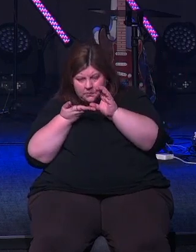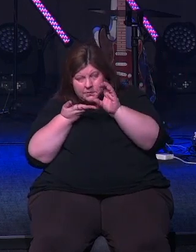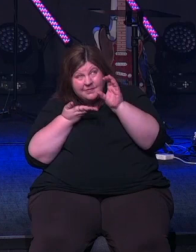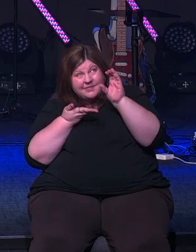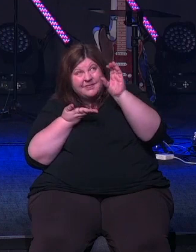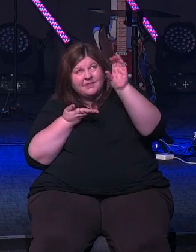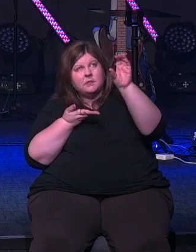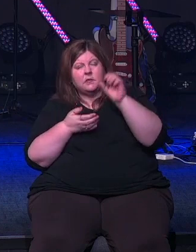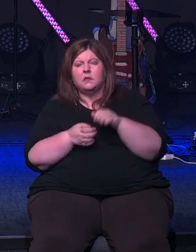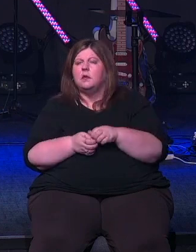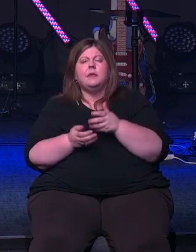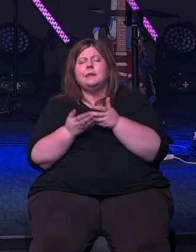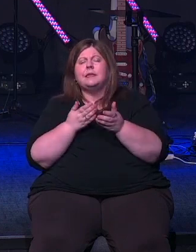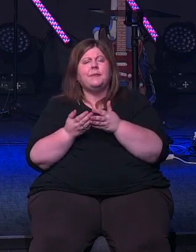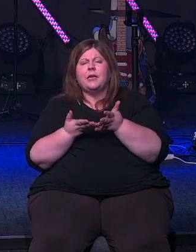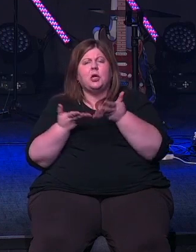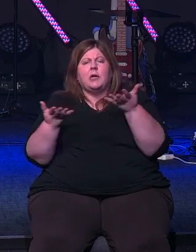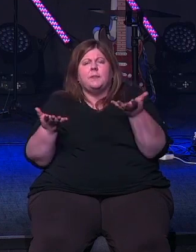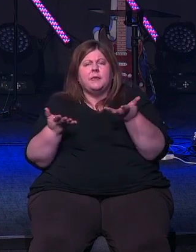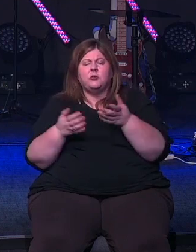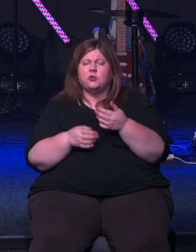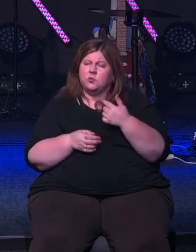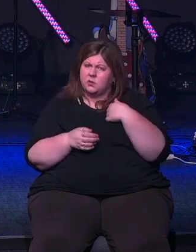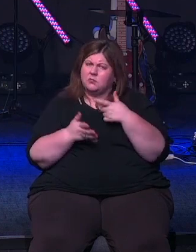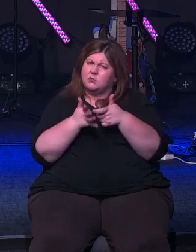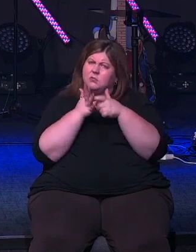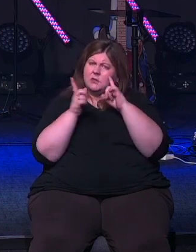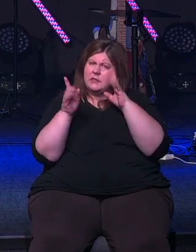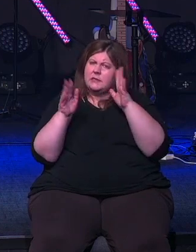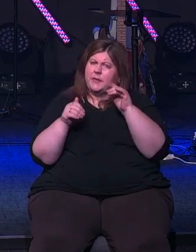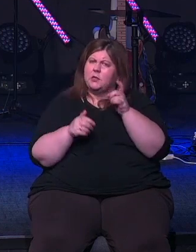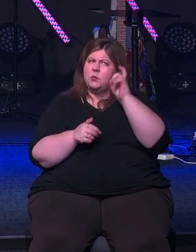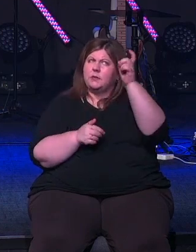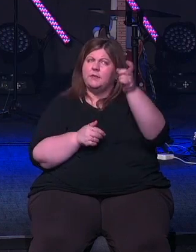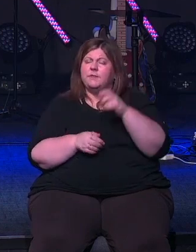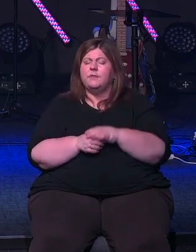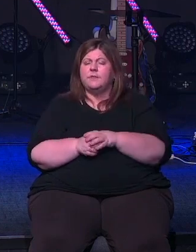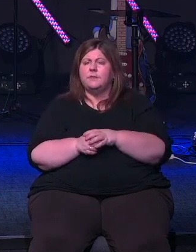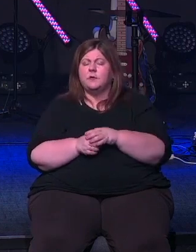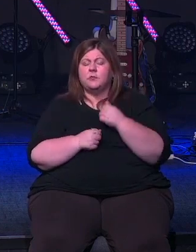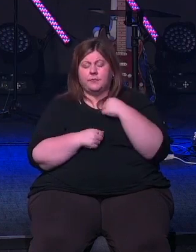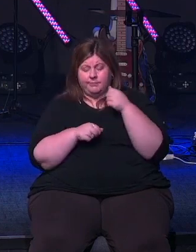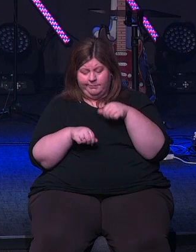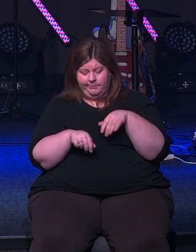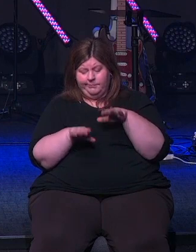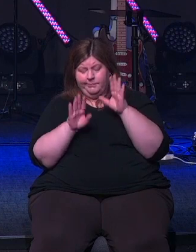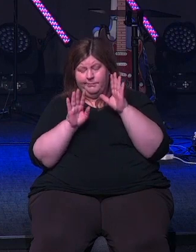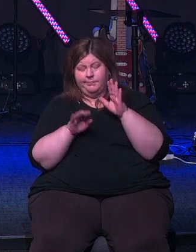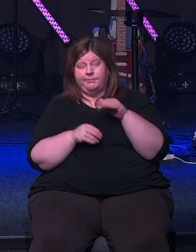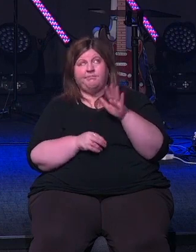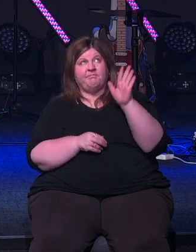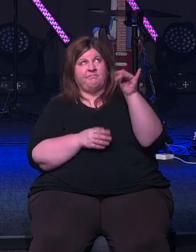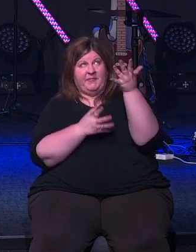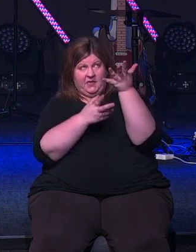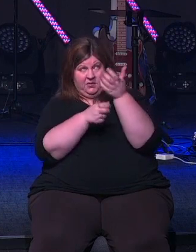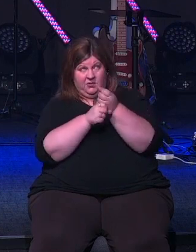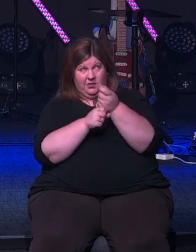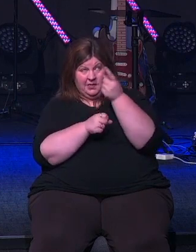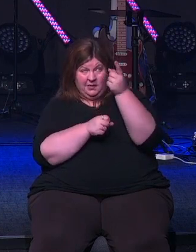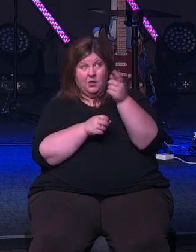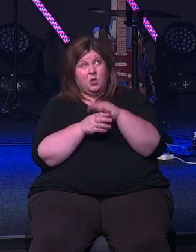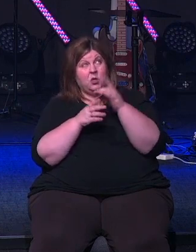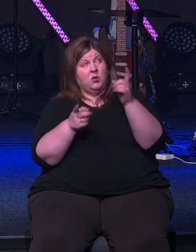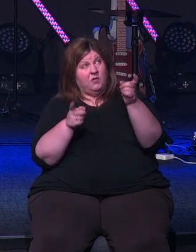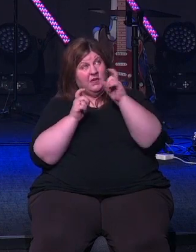No matter how much that is, we are called to give just out of a posture of surrender and saying, God, I trust you and you've gifted